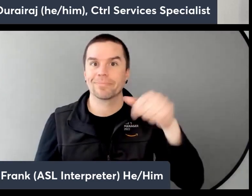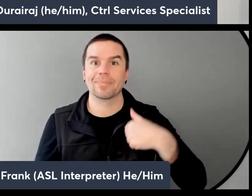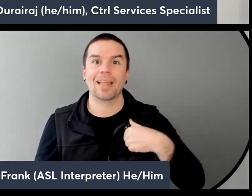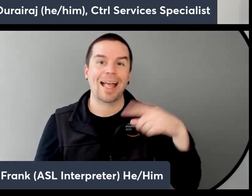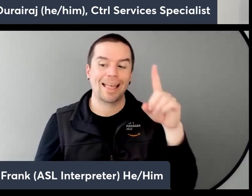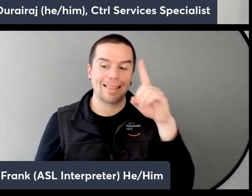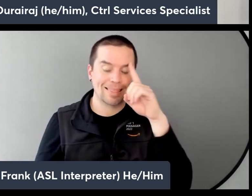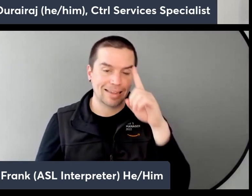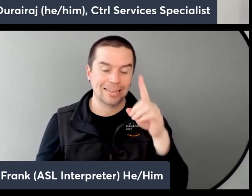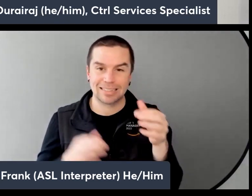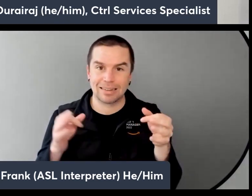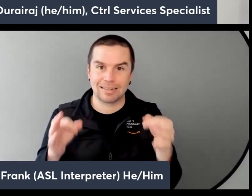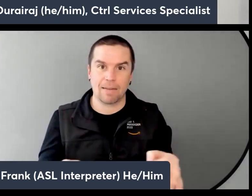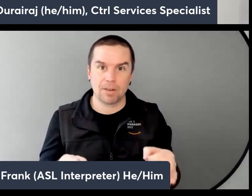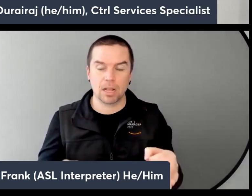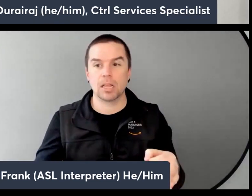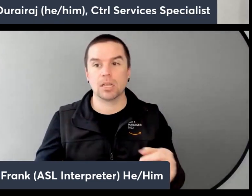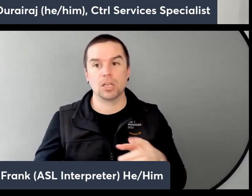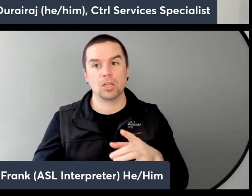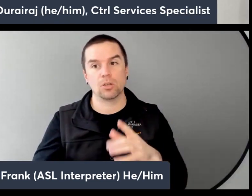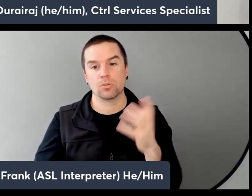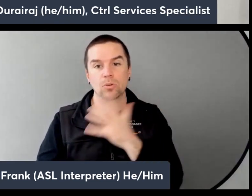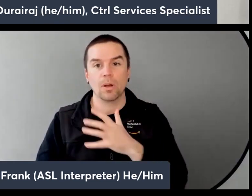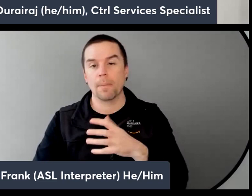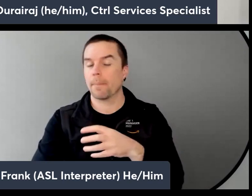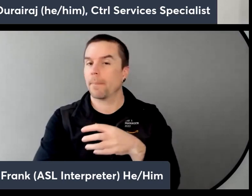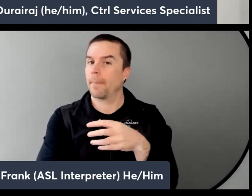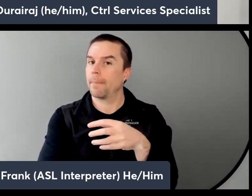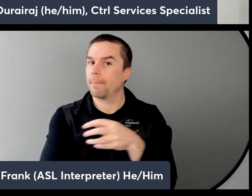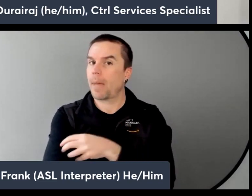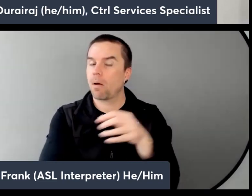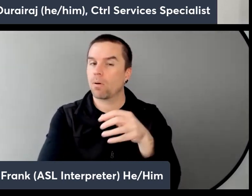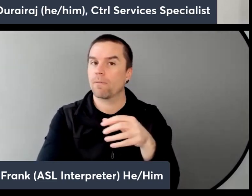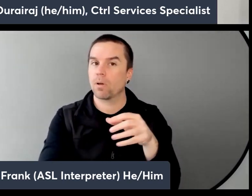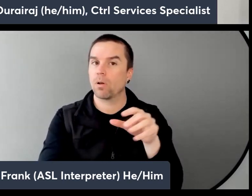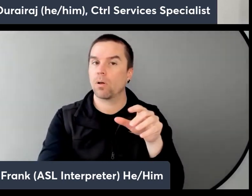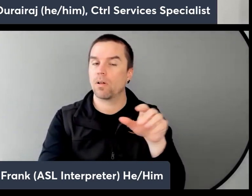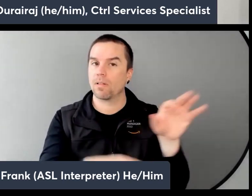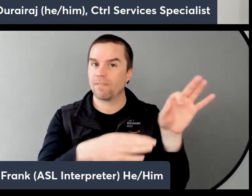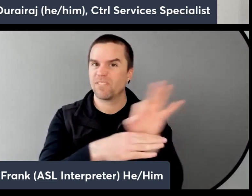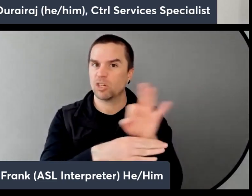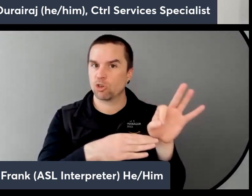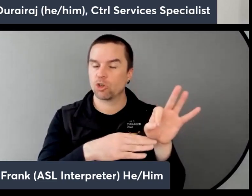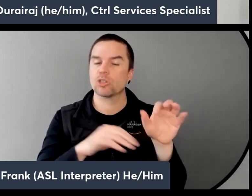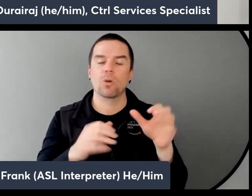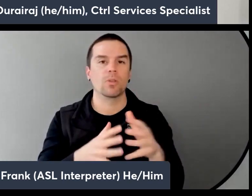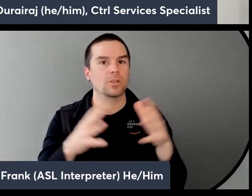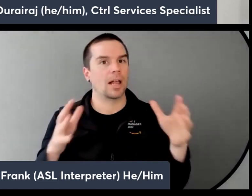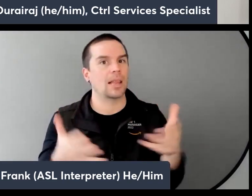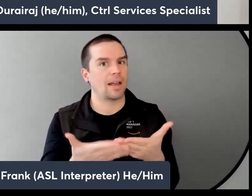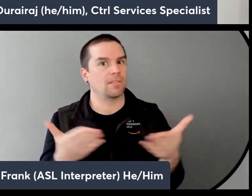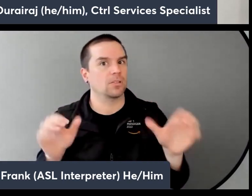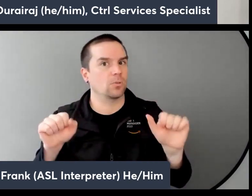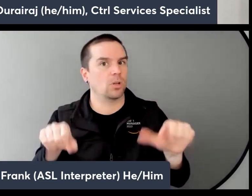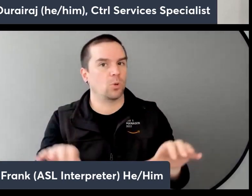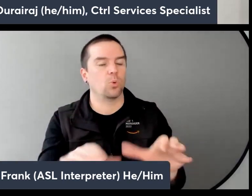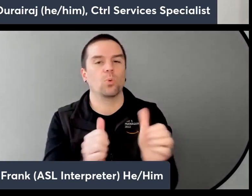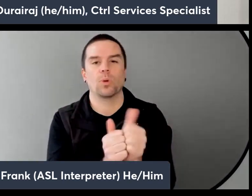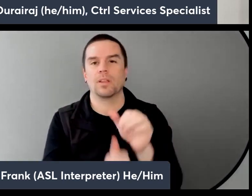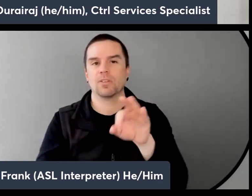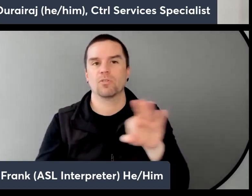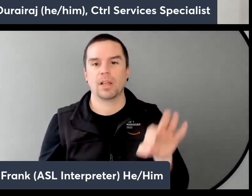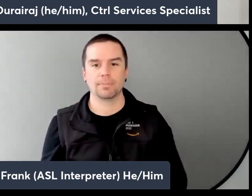it's definitely very powerful, and there's a lot that you can do with feature flags, which is cool. Sure. So there's a